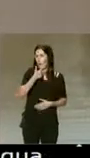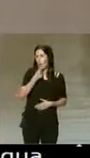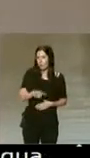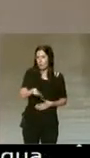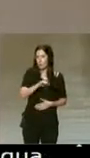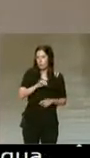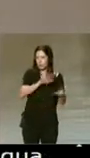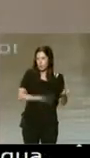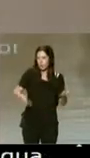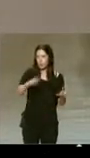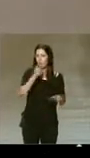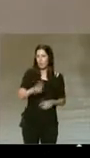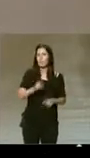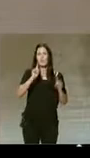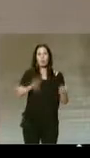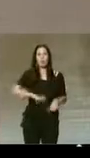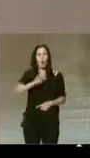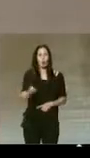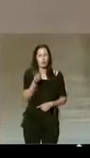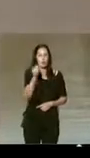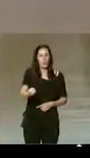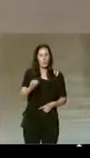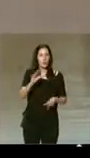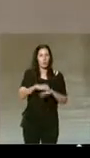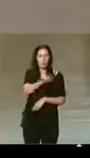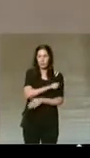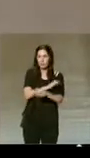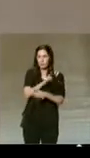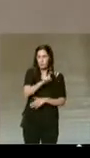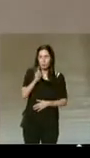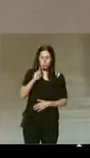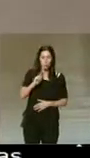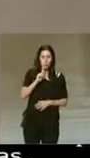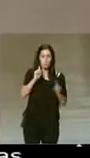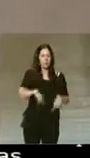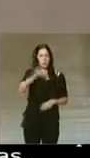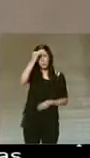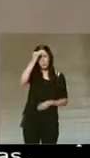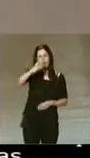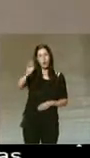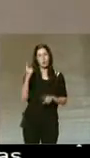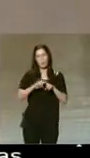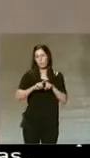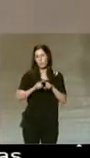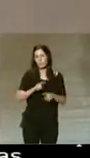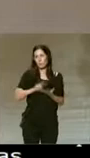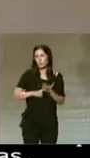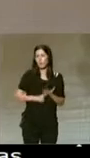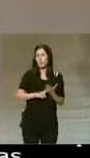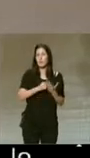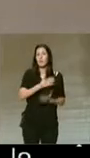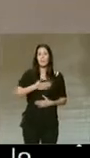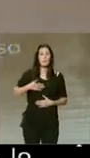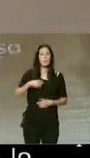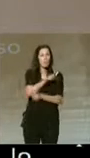fluent in Spanish. We've also introduced another interface for hearing impaired people. We are